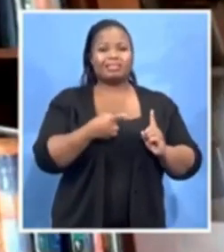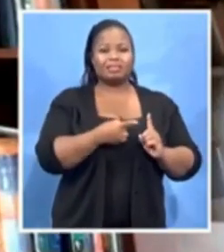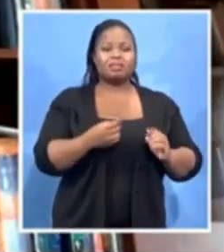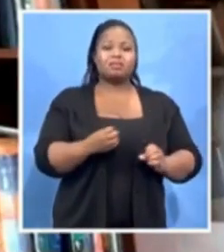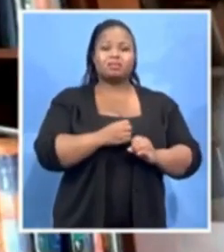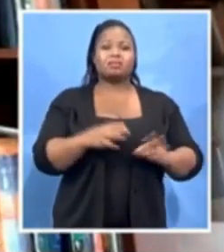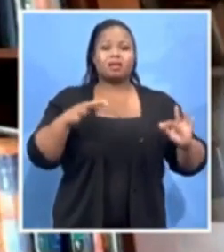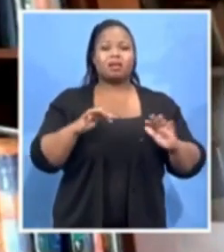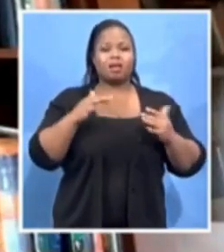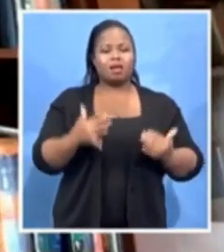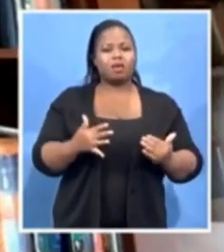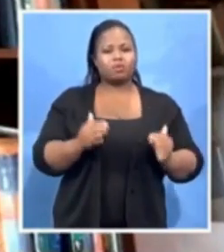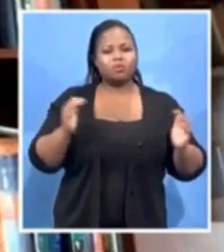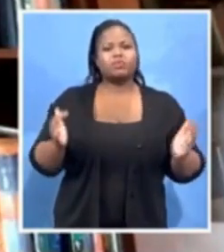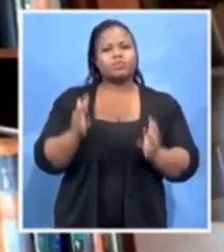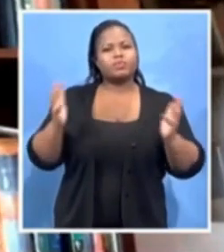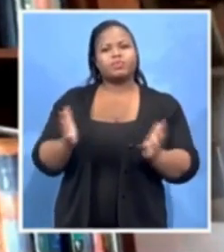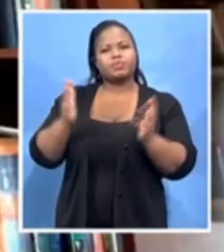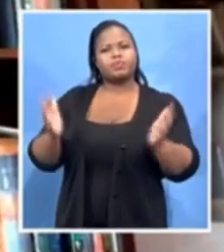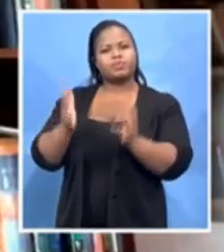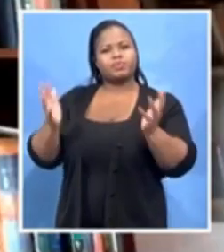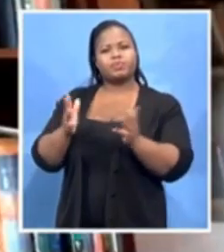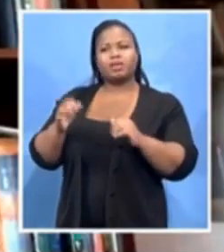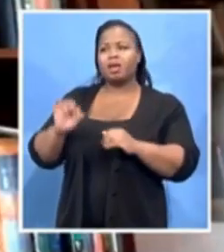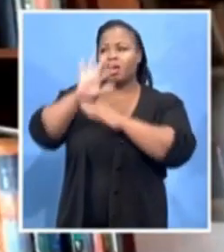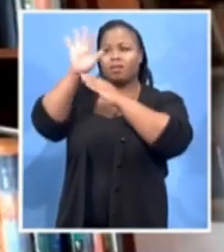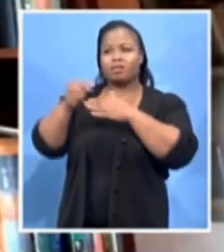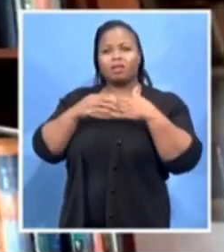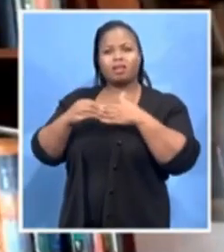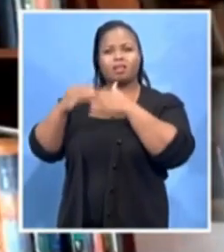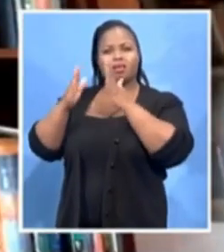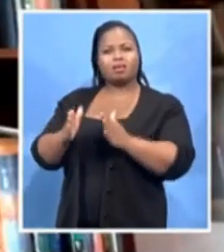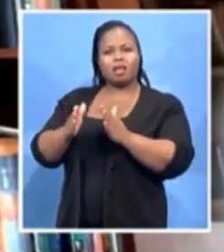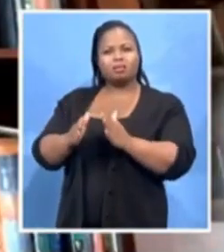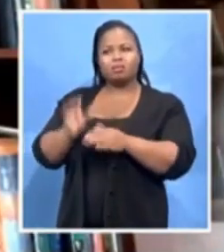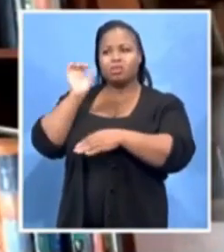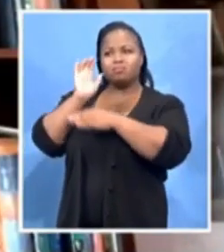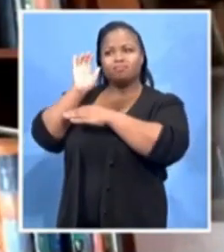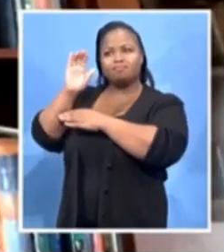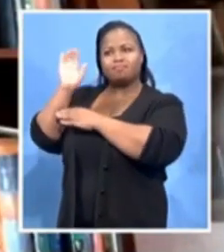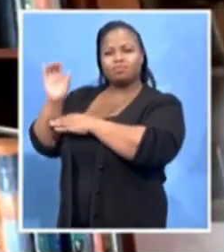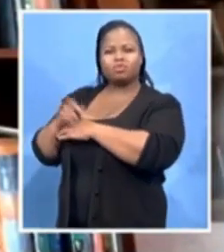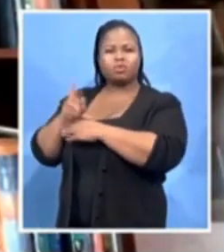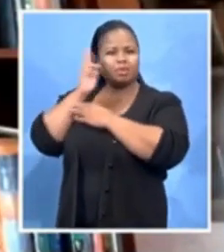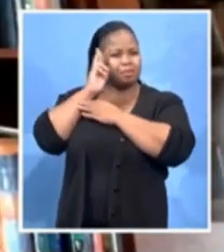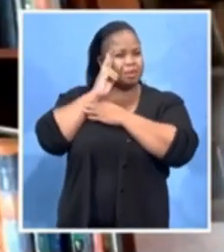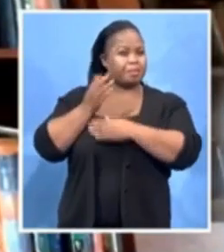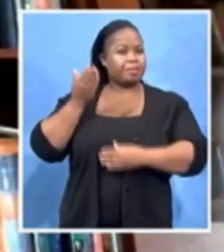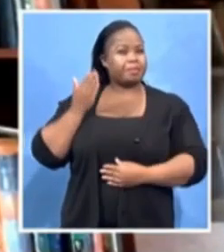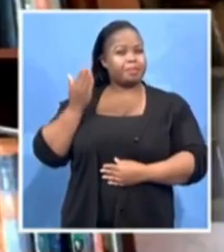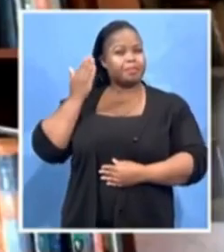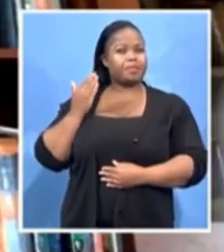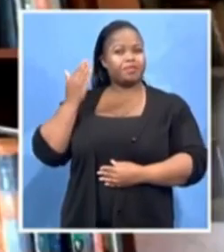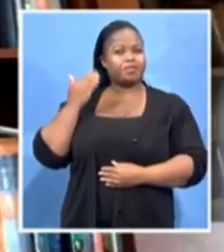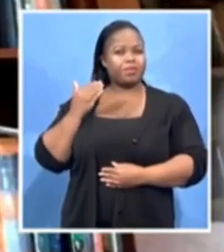African leaders. You remember that it is at that time that the French Fourth